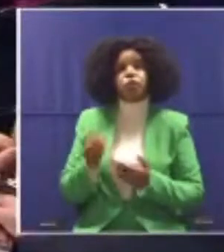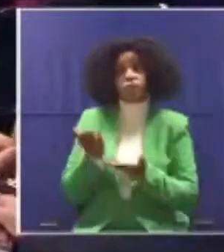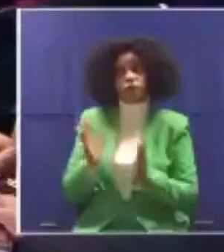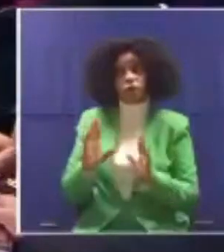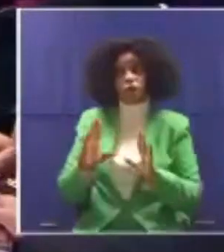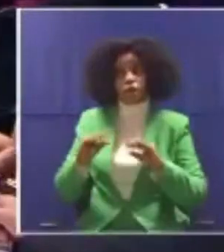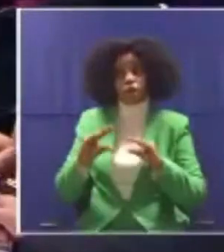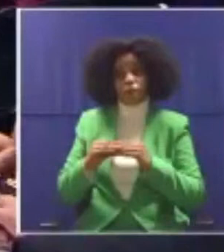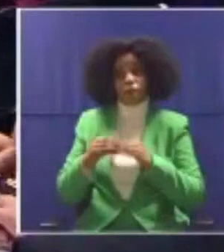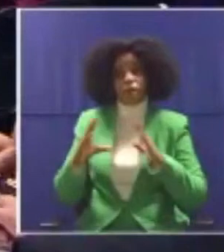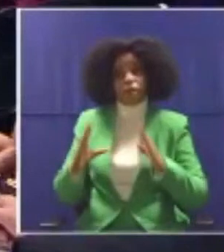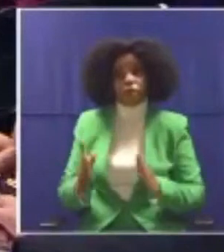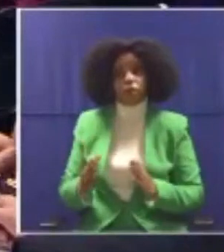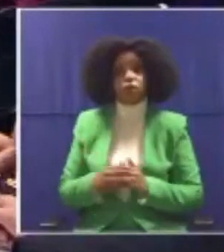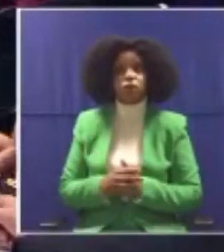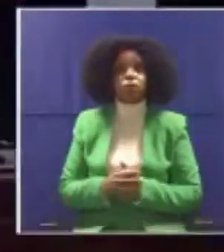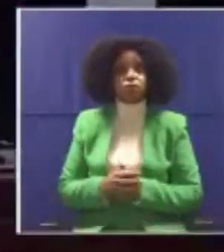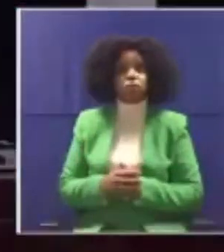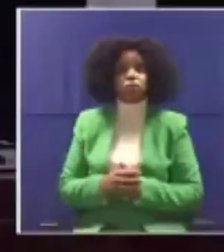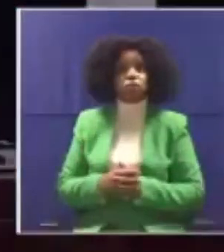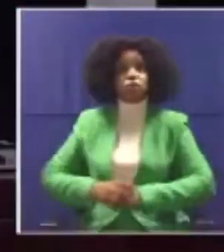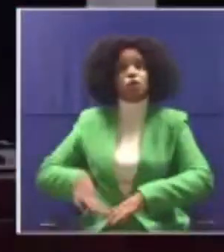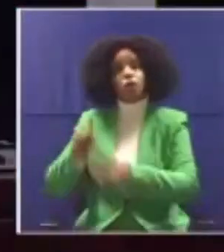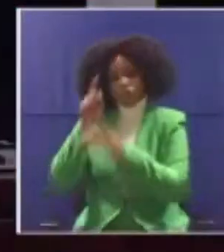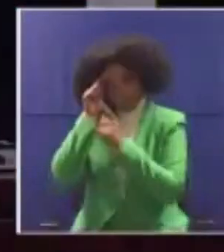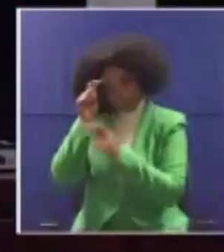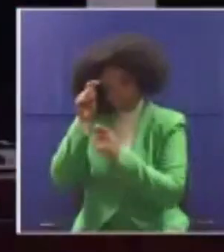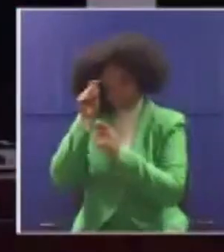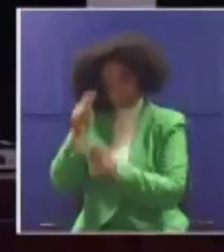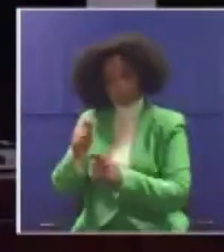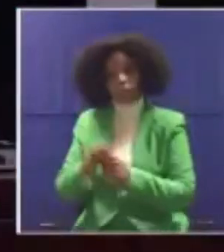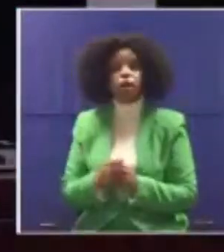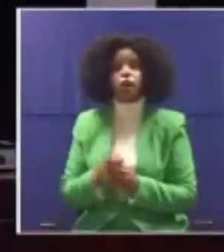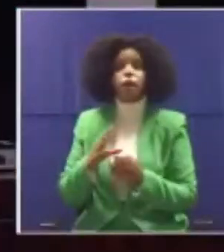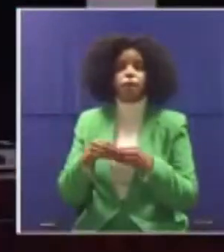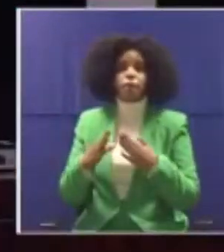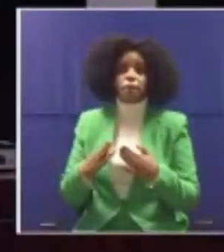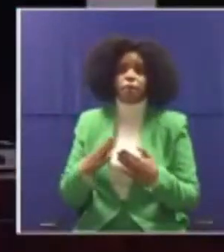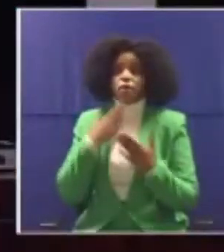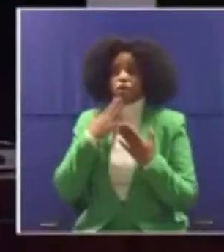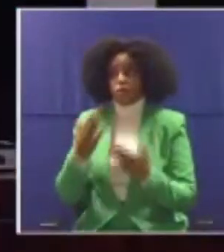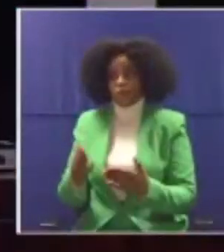please. You, honorable member, thank you. Thank you, Honorable Speaker.